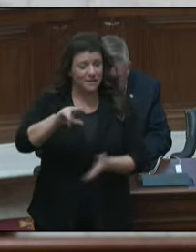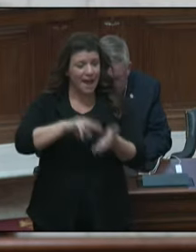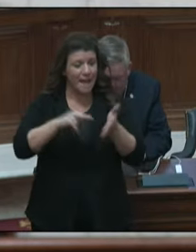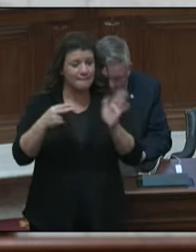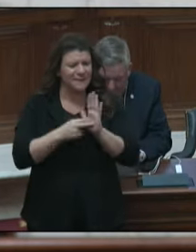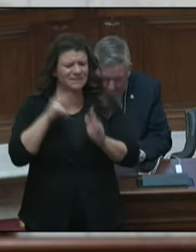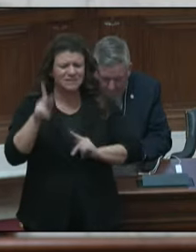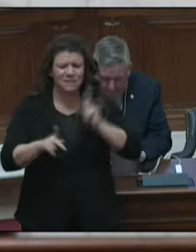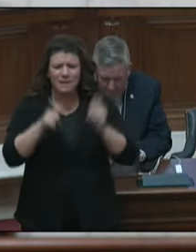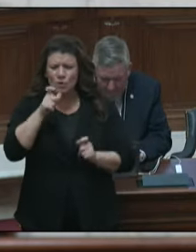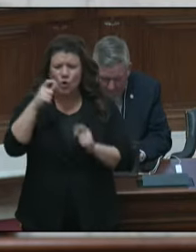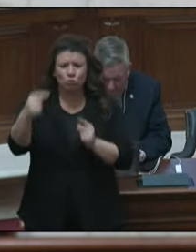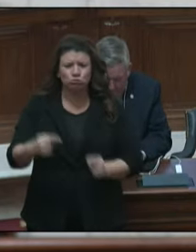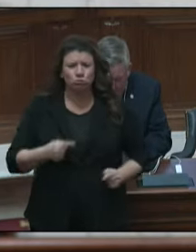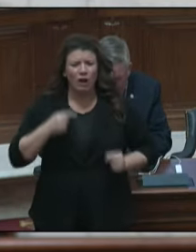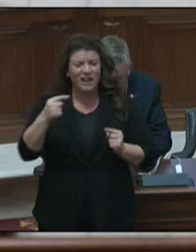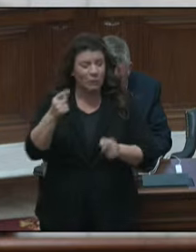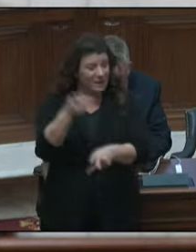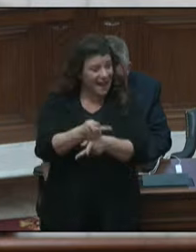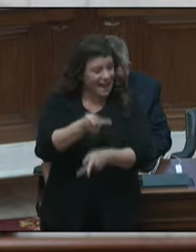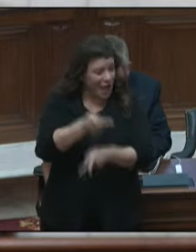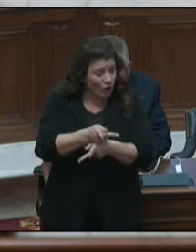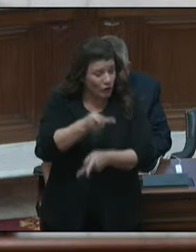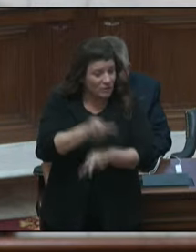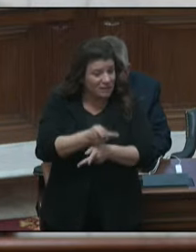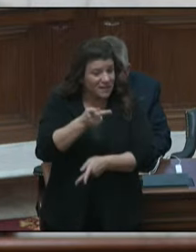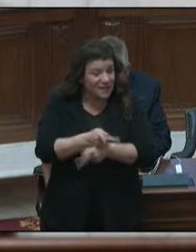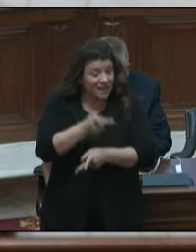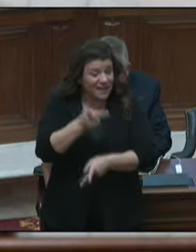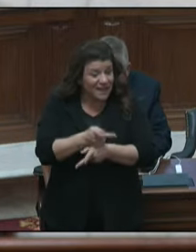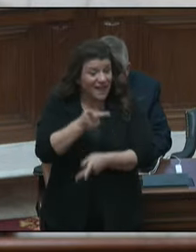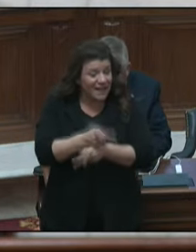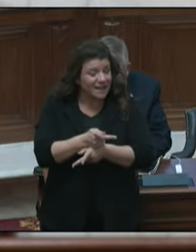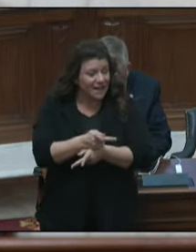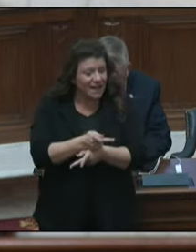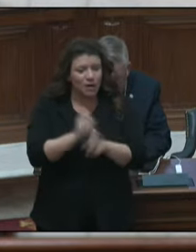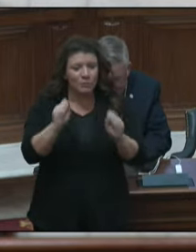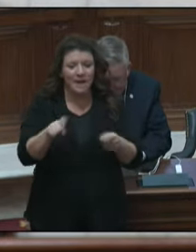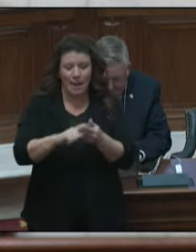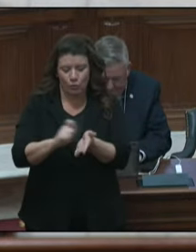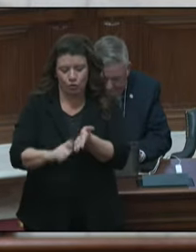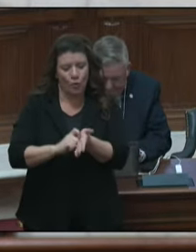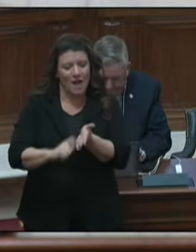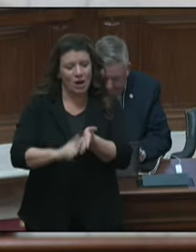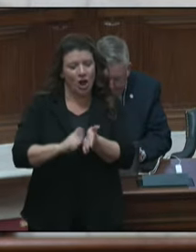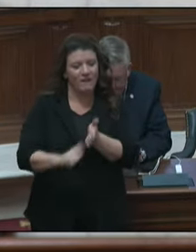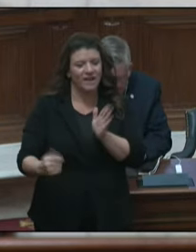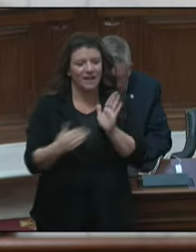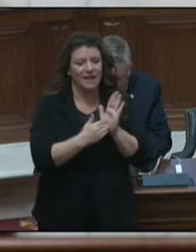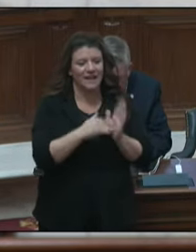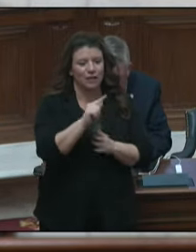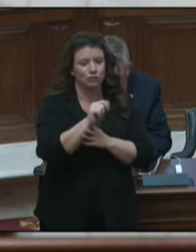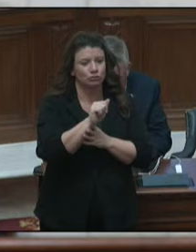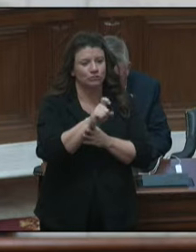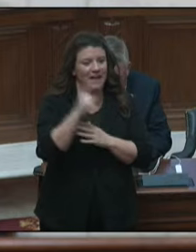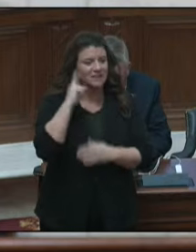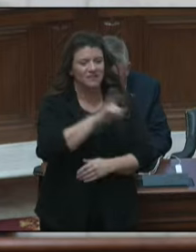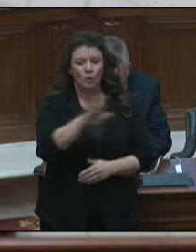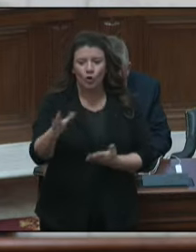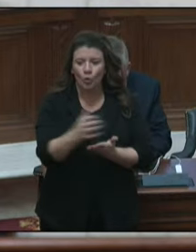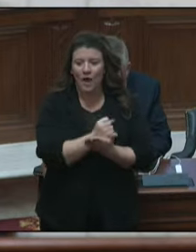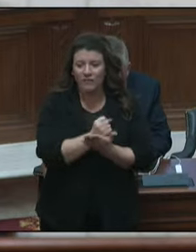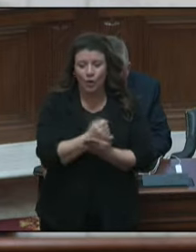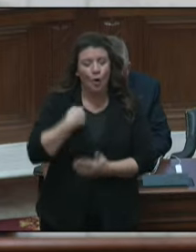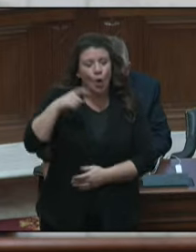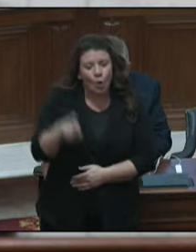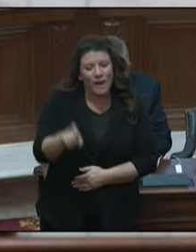are struggling with daycare can at least write them off your taxes against your revenue. We need this, and